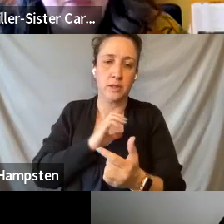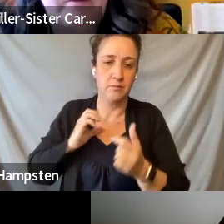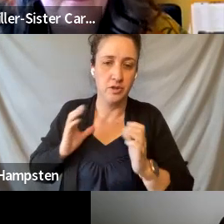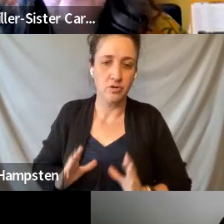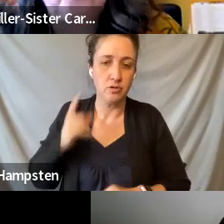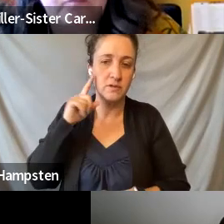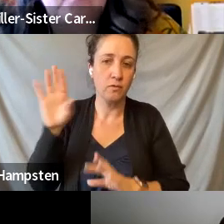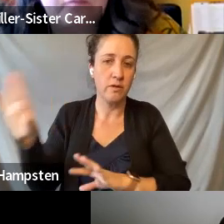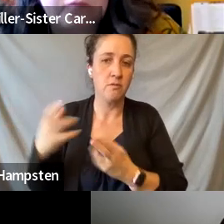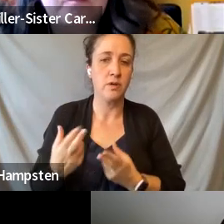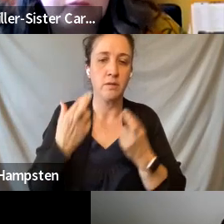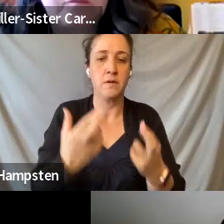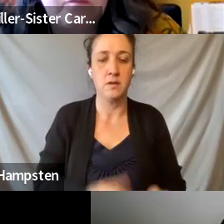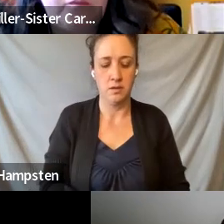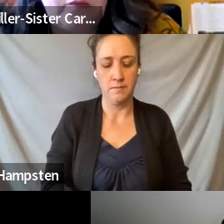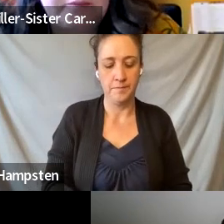a recommendation.